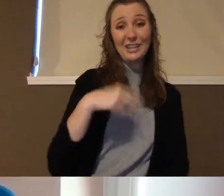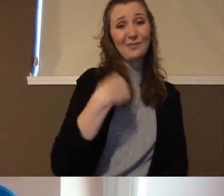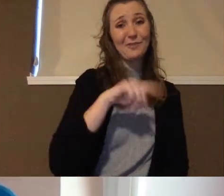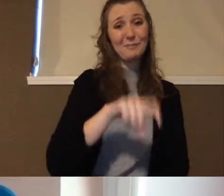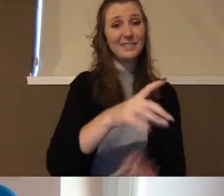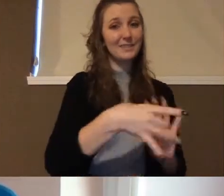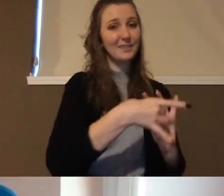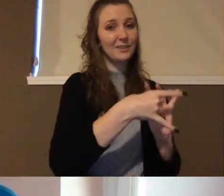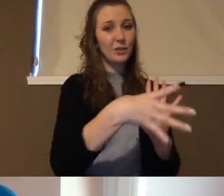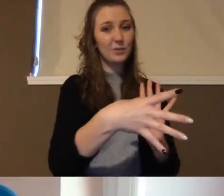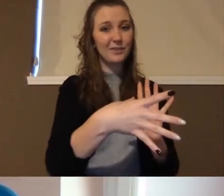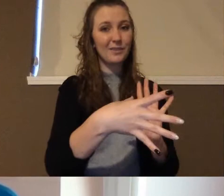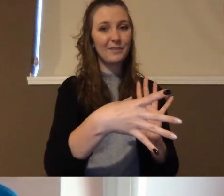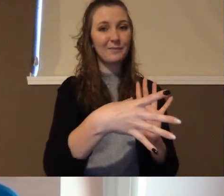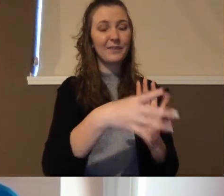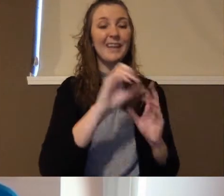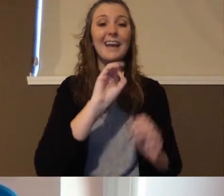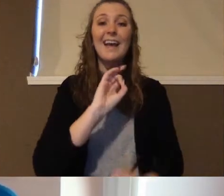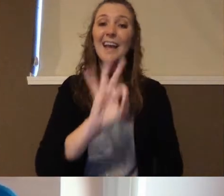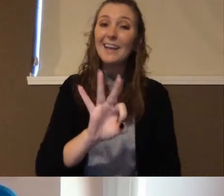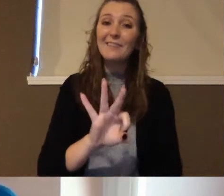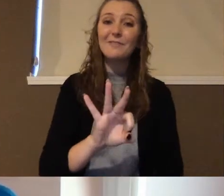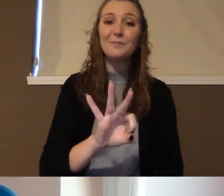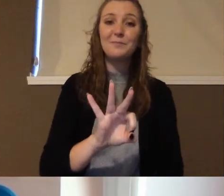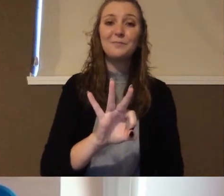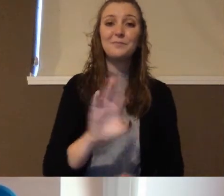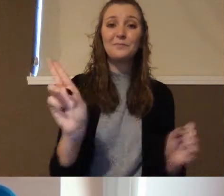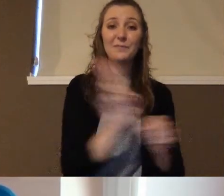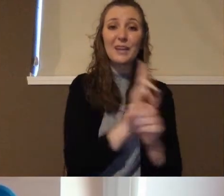so many of the children God loves.